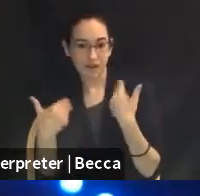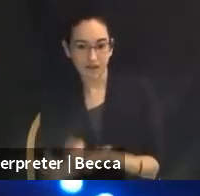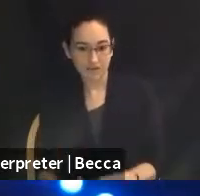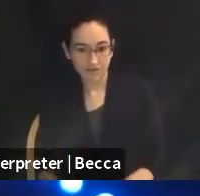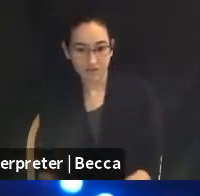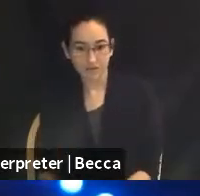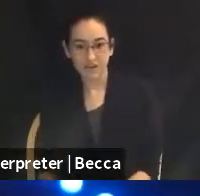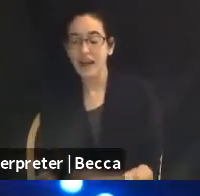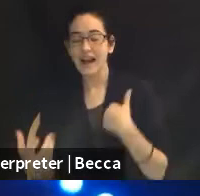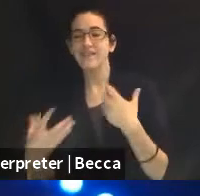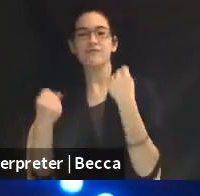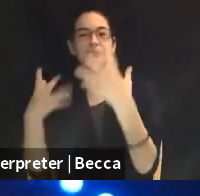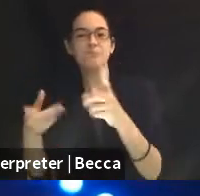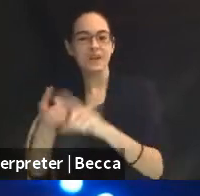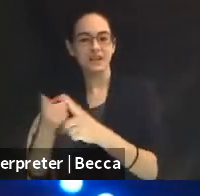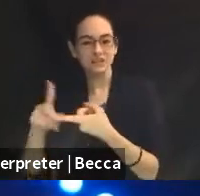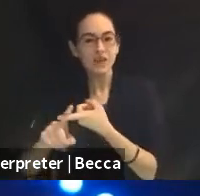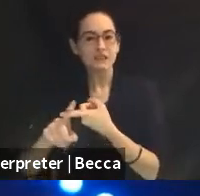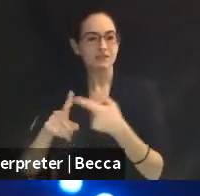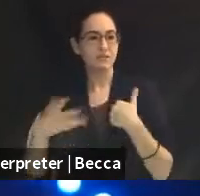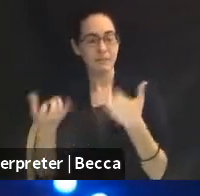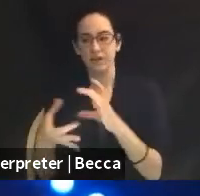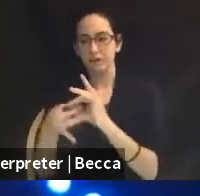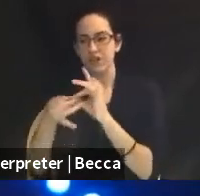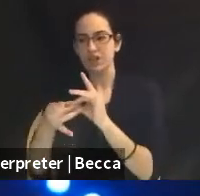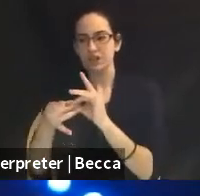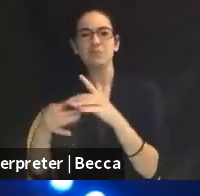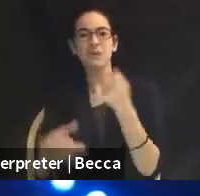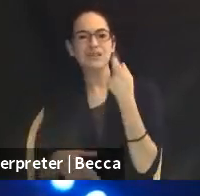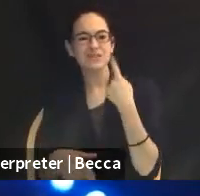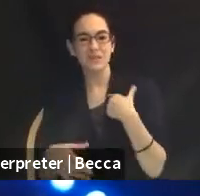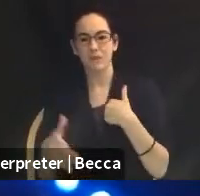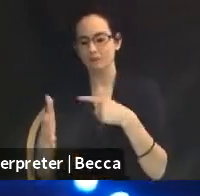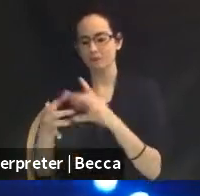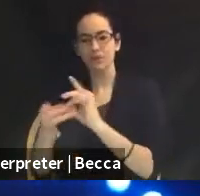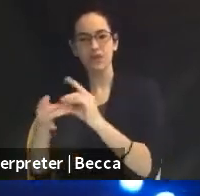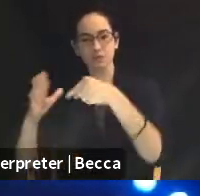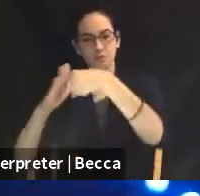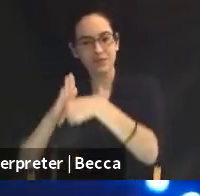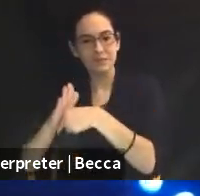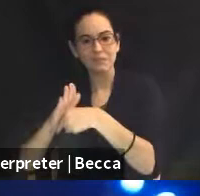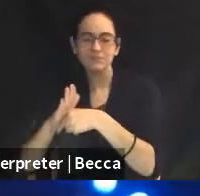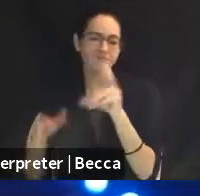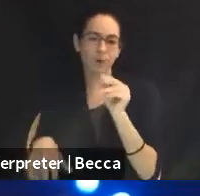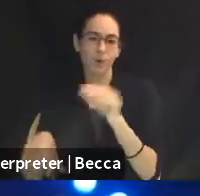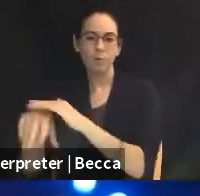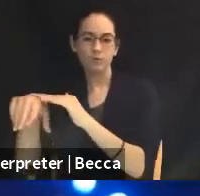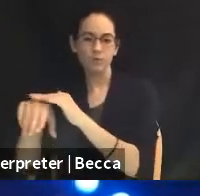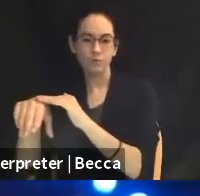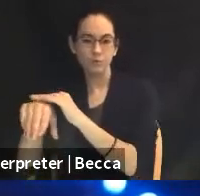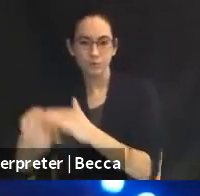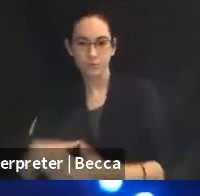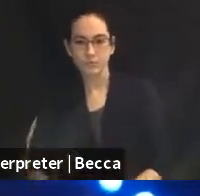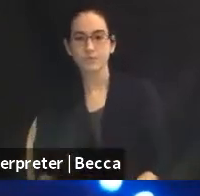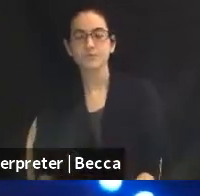and a ton of relationships, but they were all really superficial. And Libby, my wife, really helped me work through that. But really where I saw the breakthrough kind of a